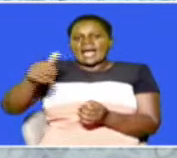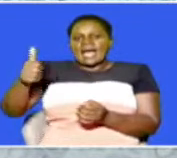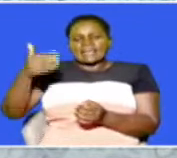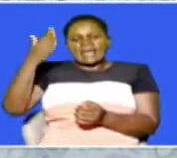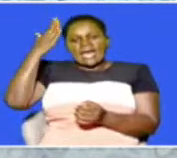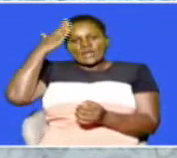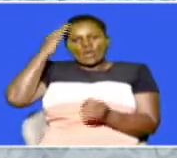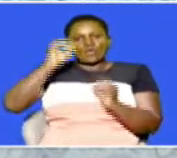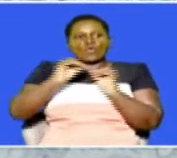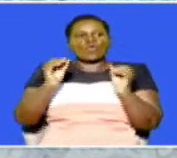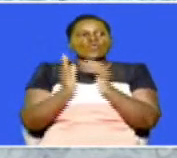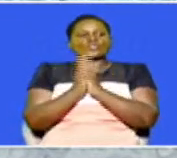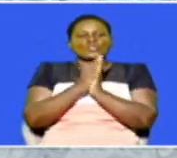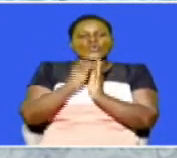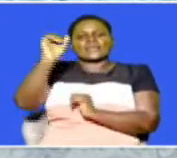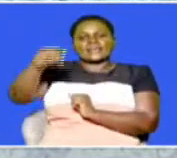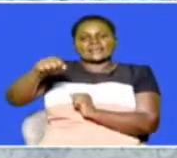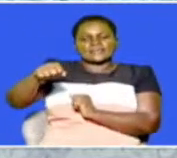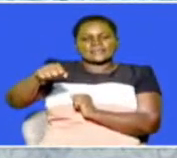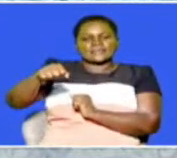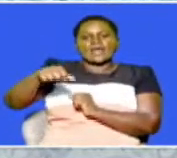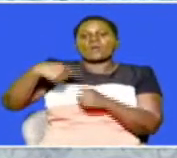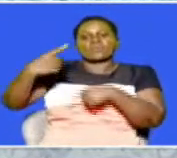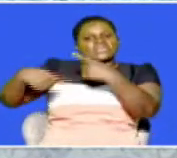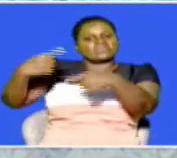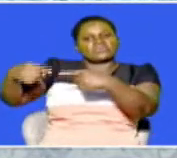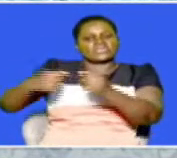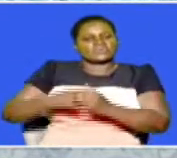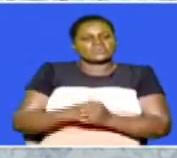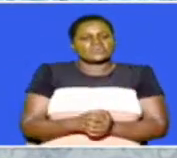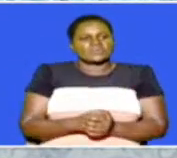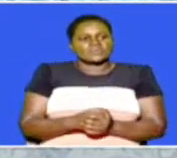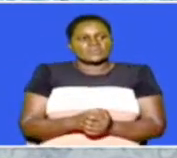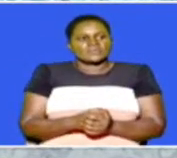unknown story, yes. Continue, continue, Speaker.